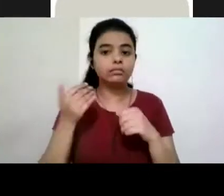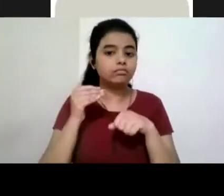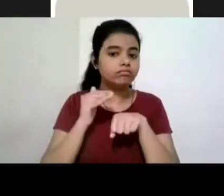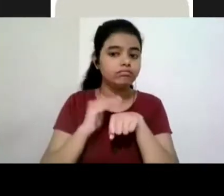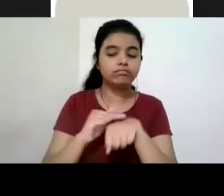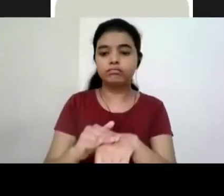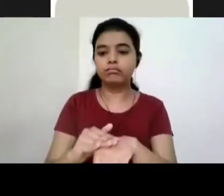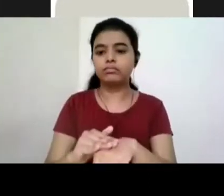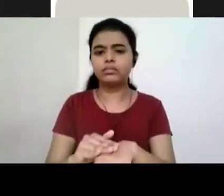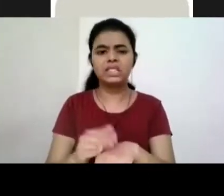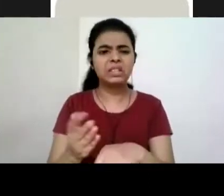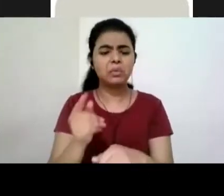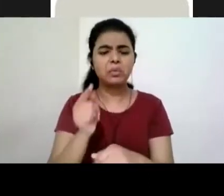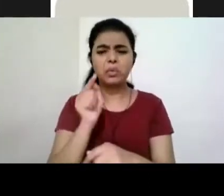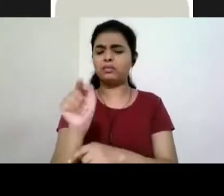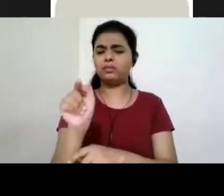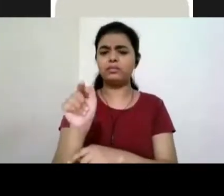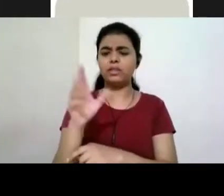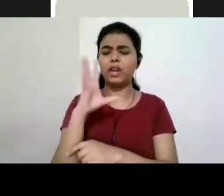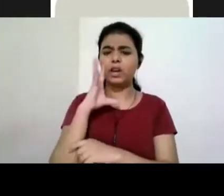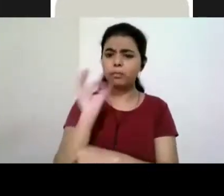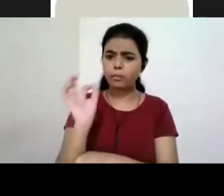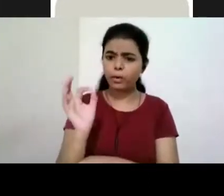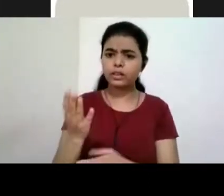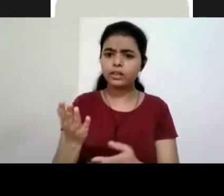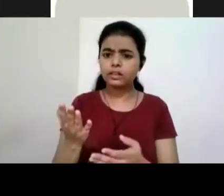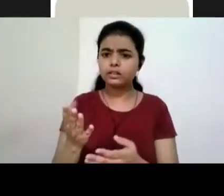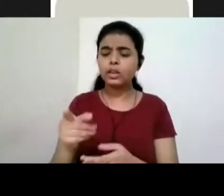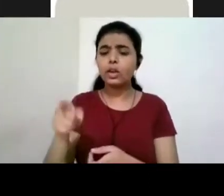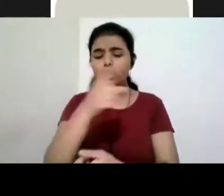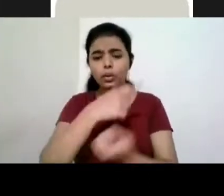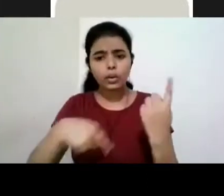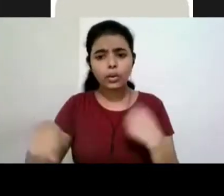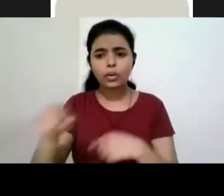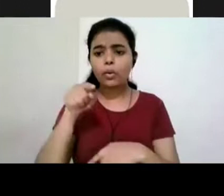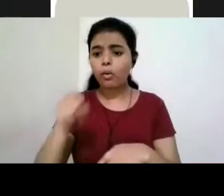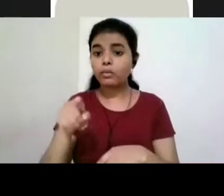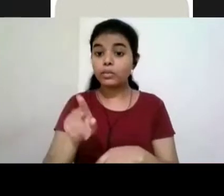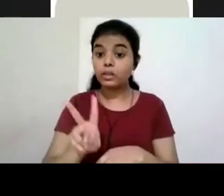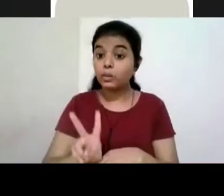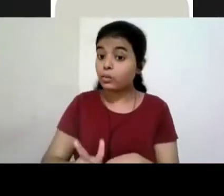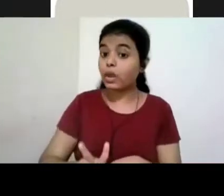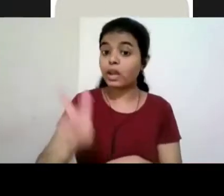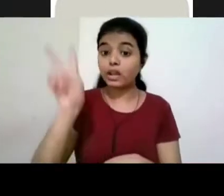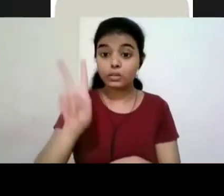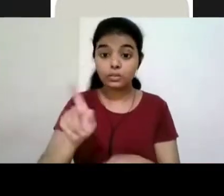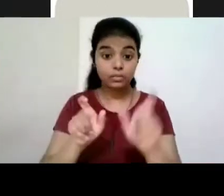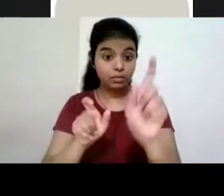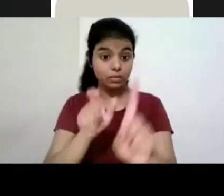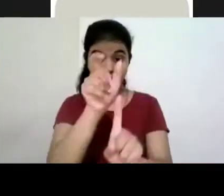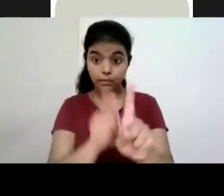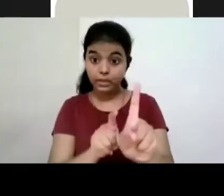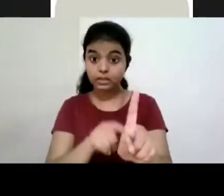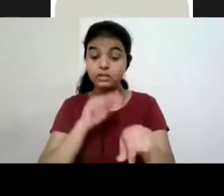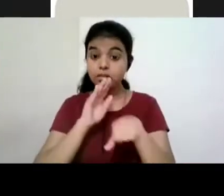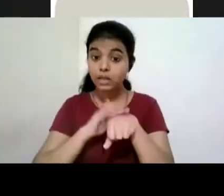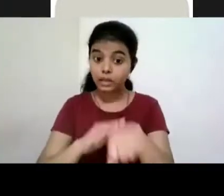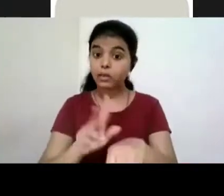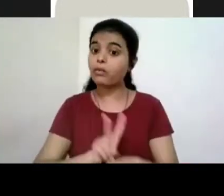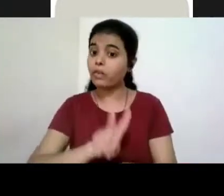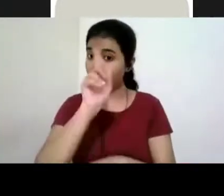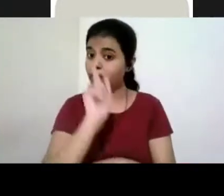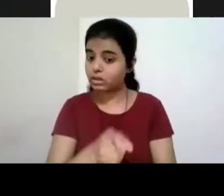can't essentialize. You have to recognize this value of the individual experience,